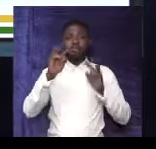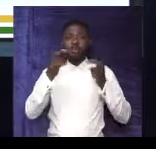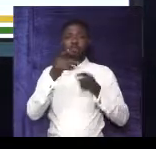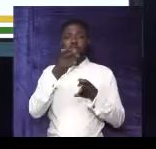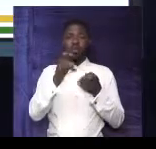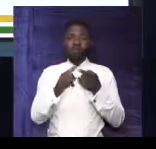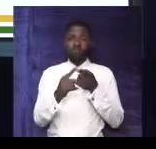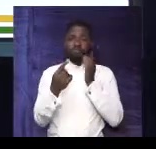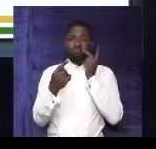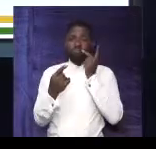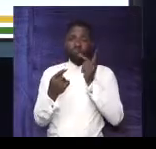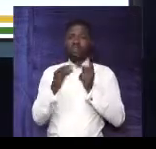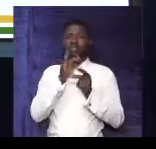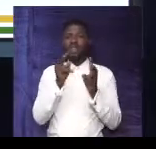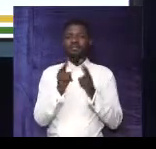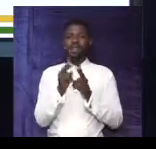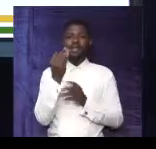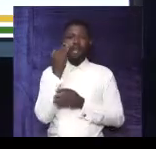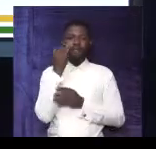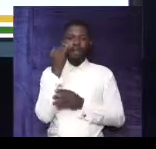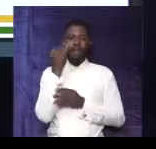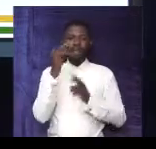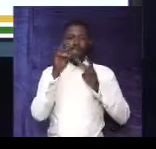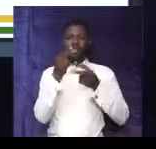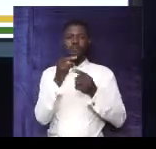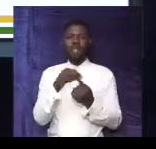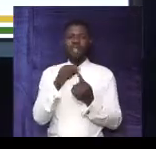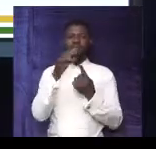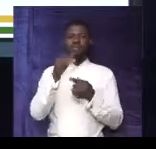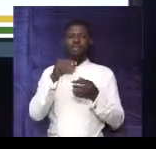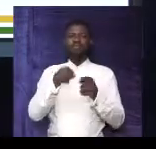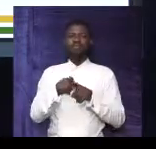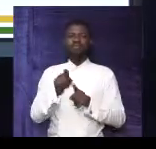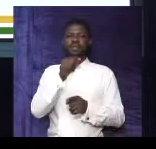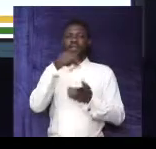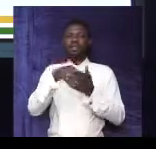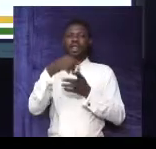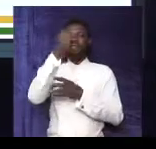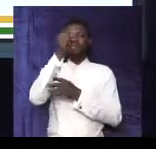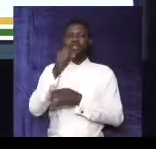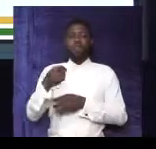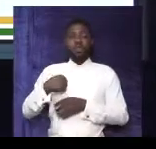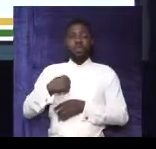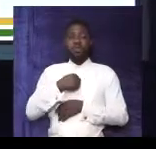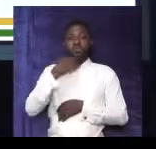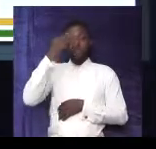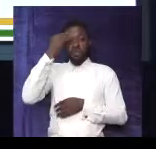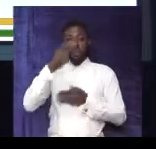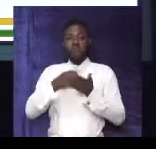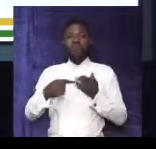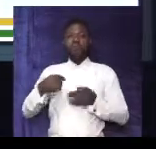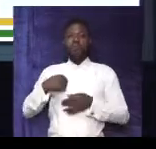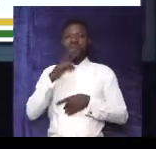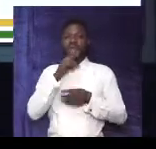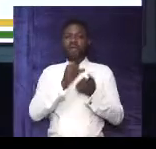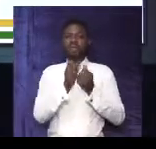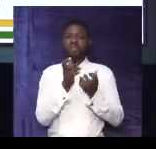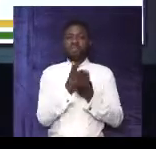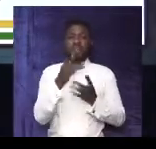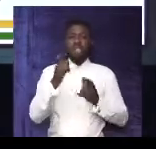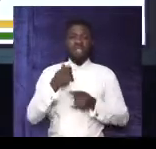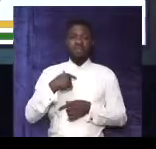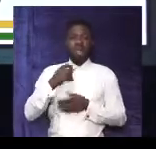studies. And the topic we want to treat is a very familiar topic, especially during this season. We all know what we are passing